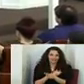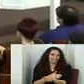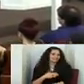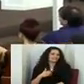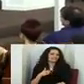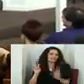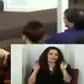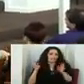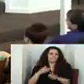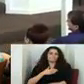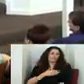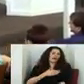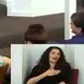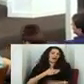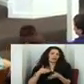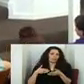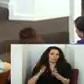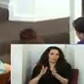Sinatra.